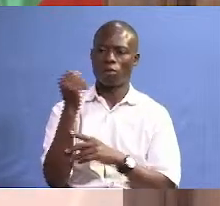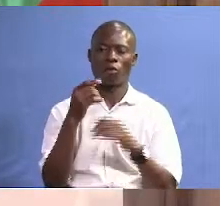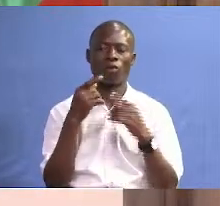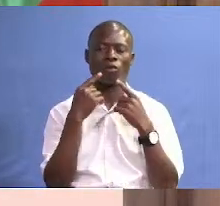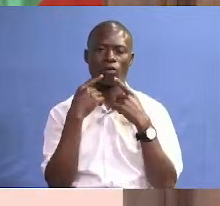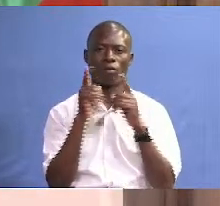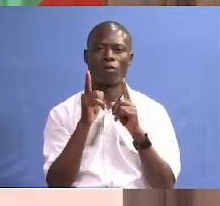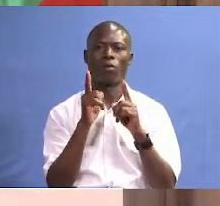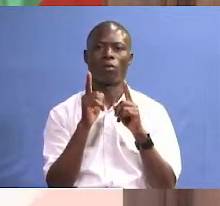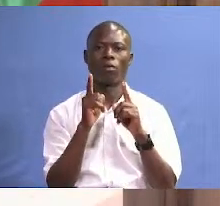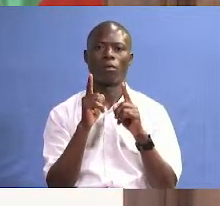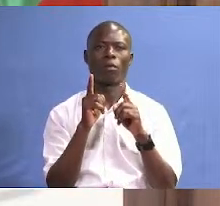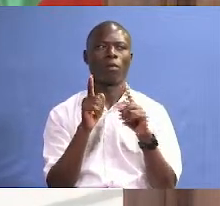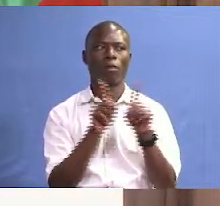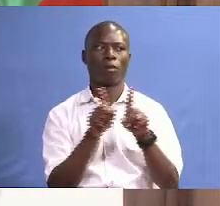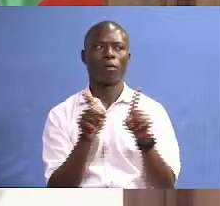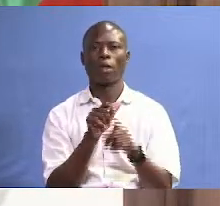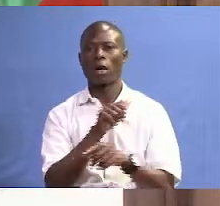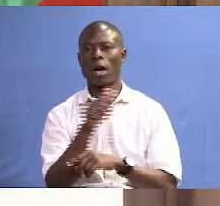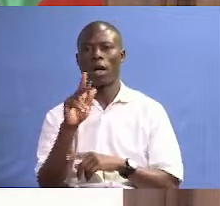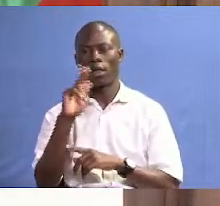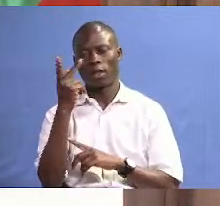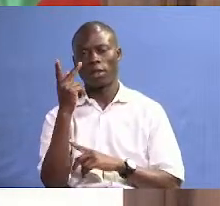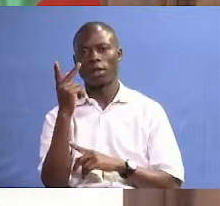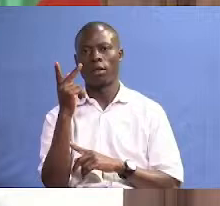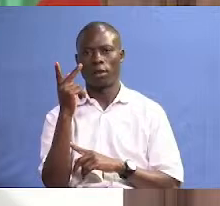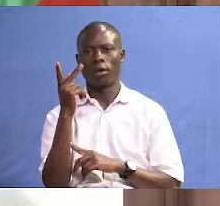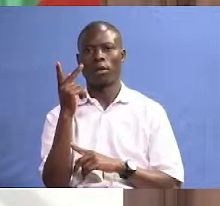formations and other Kenyans,